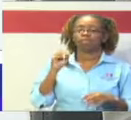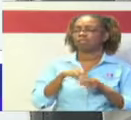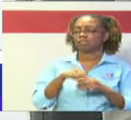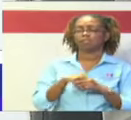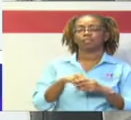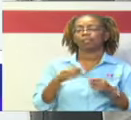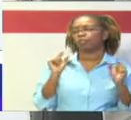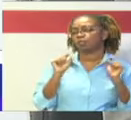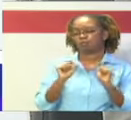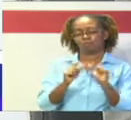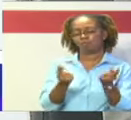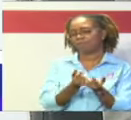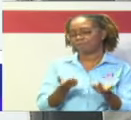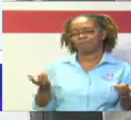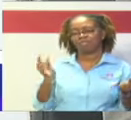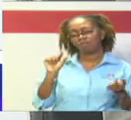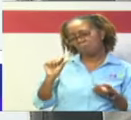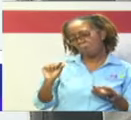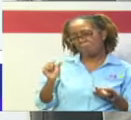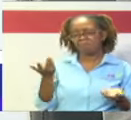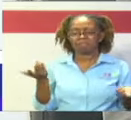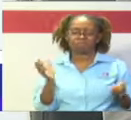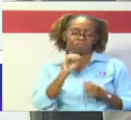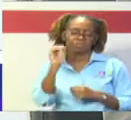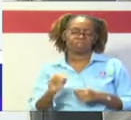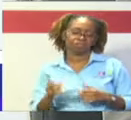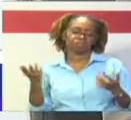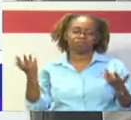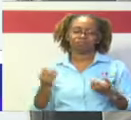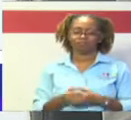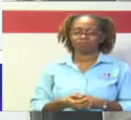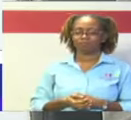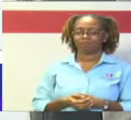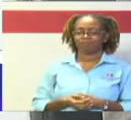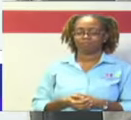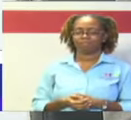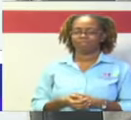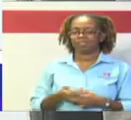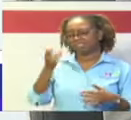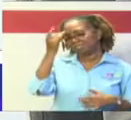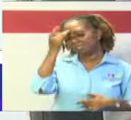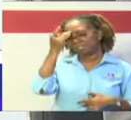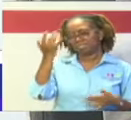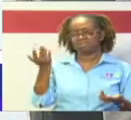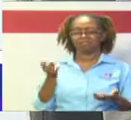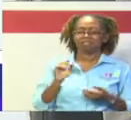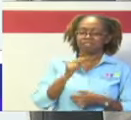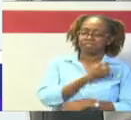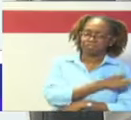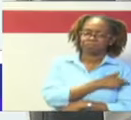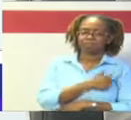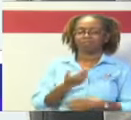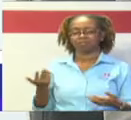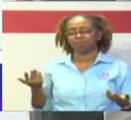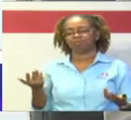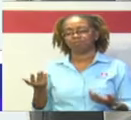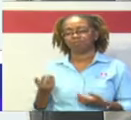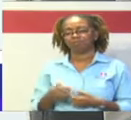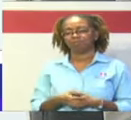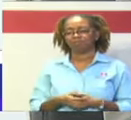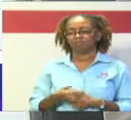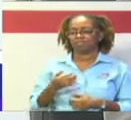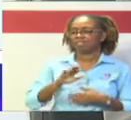small percentages, of the ill, the hospitalized, and the fatalities. So that's what we want to focus on. So whether